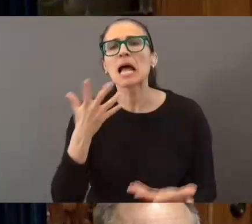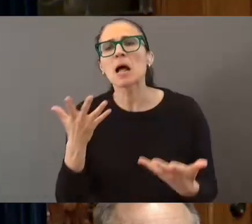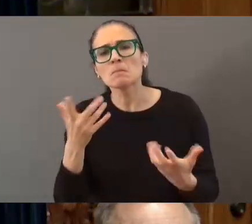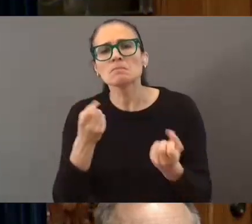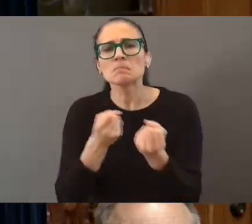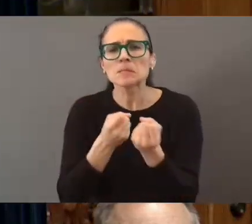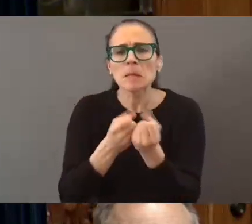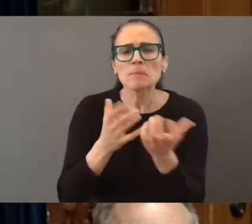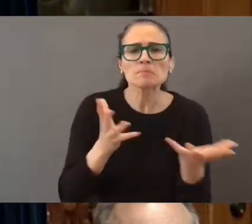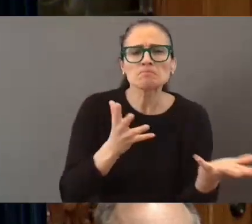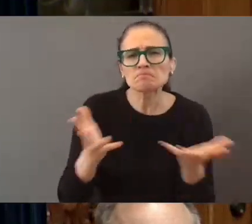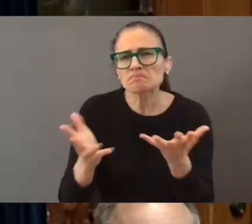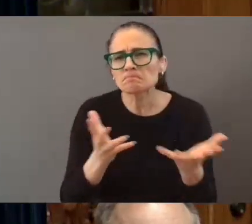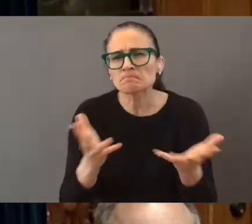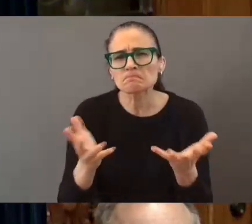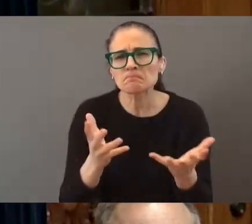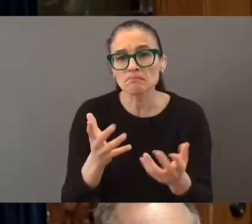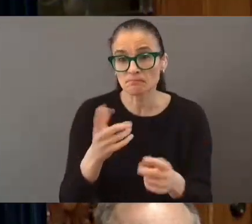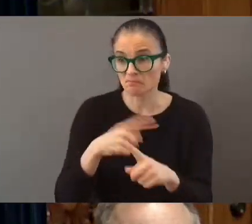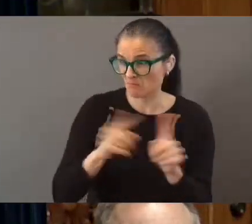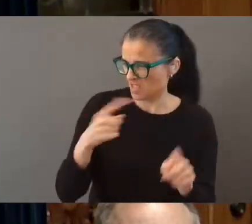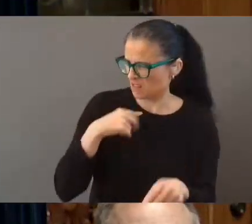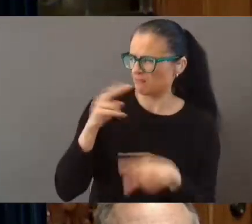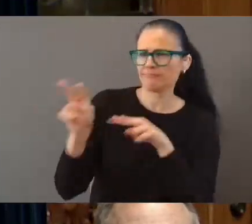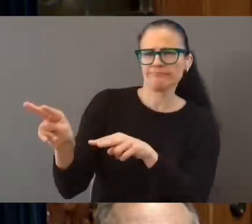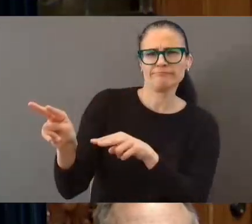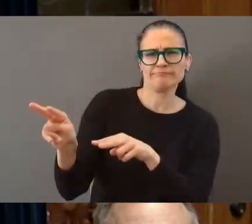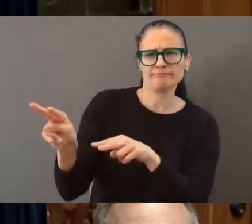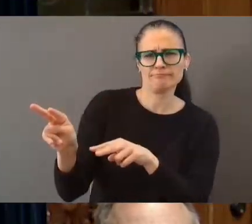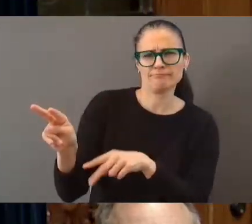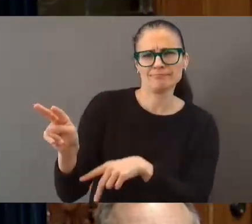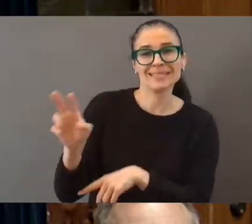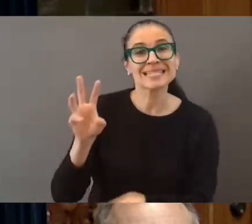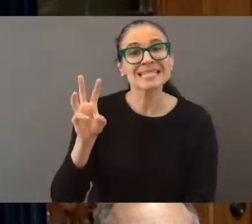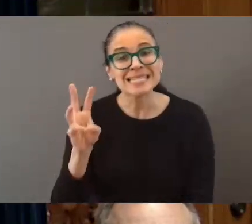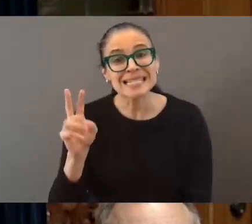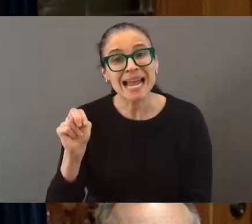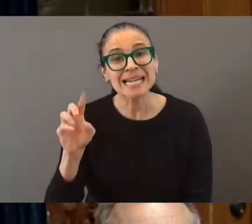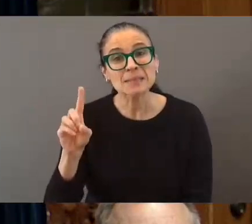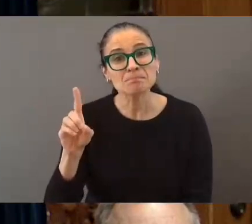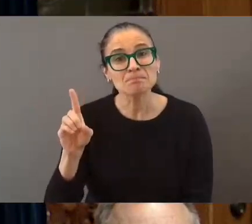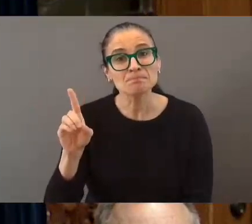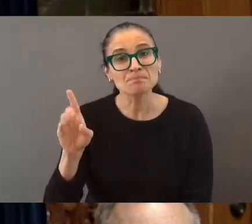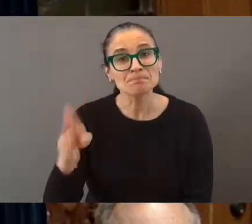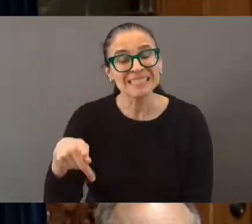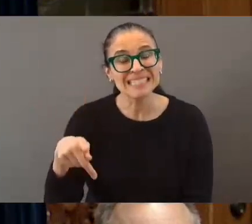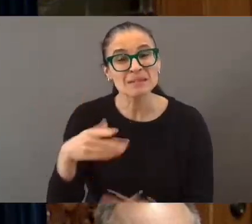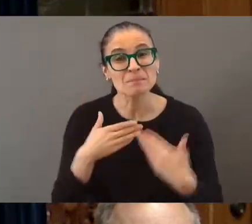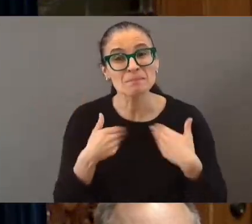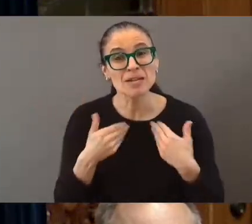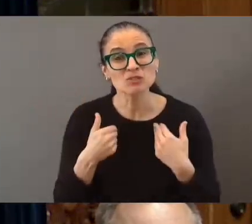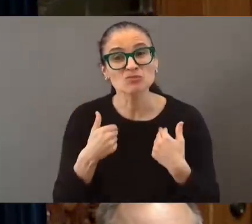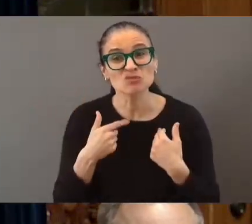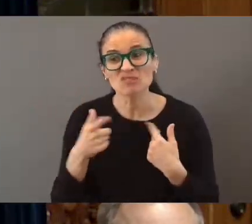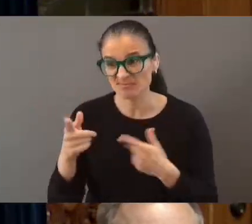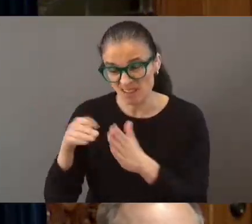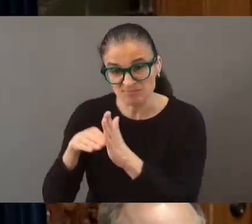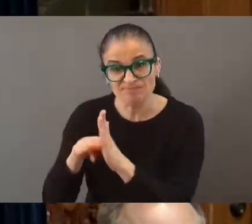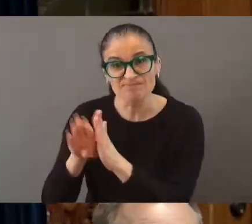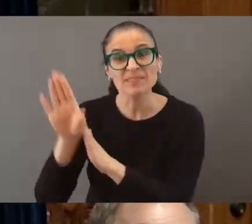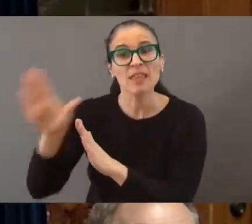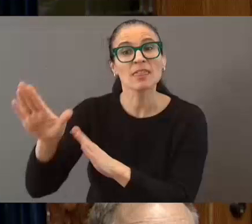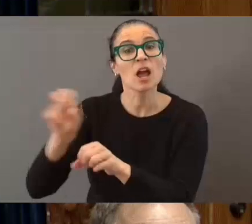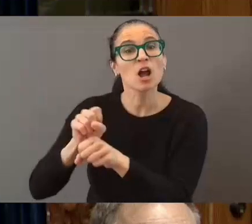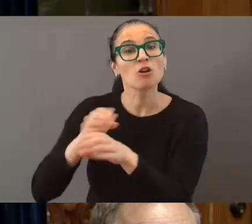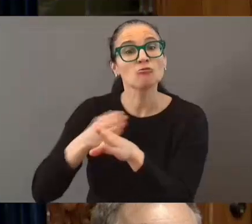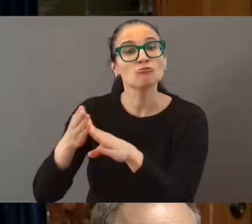cabinet ministers built their political careers on opposing pipelines. Will any of those MLAs now stand up